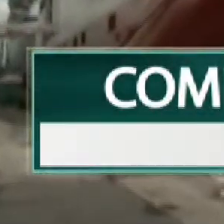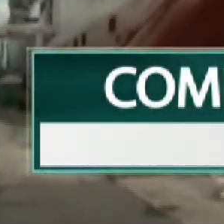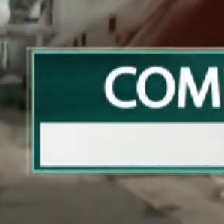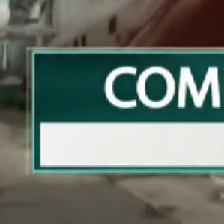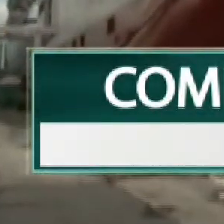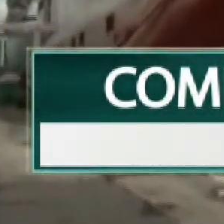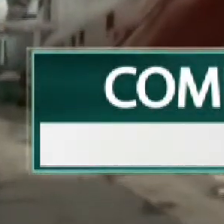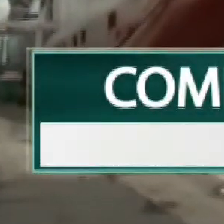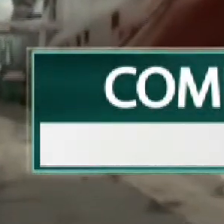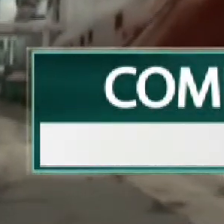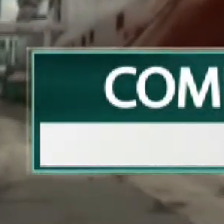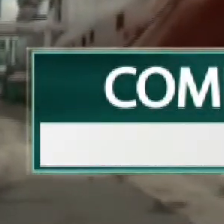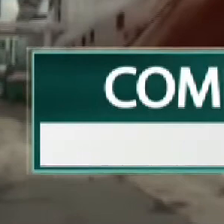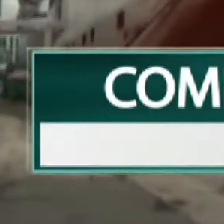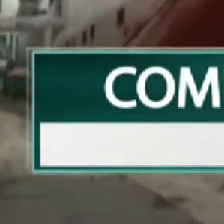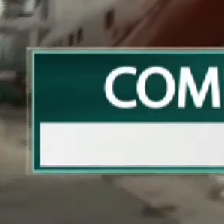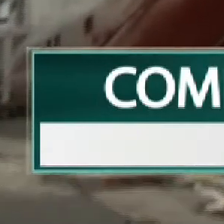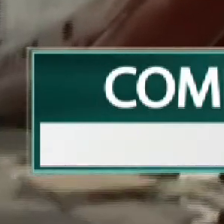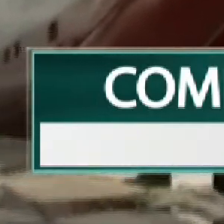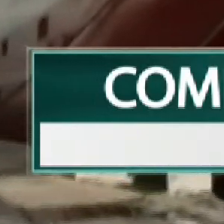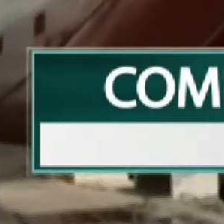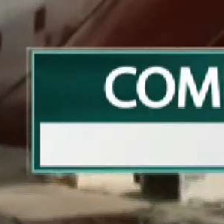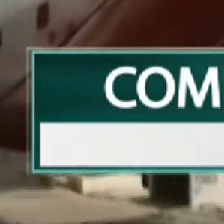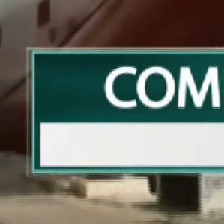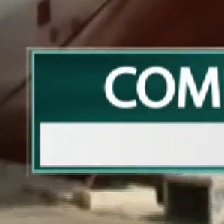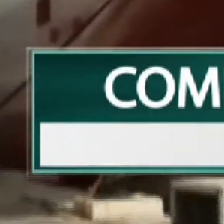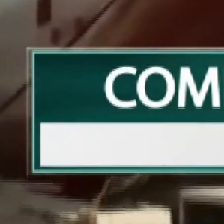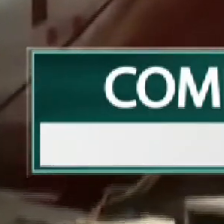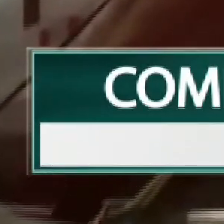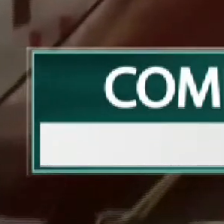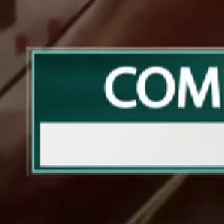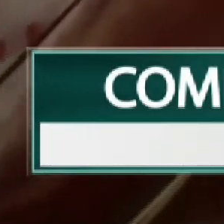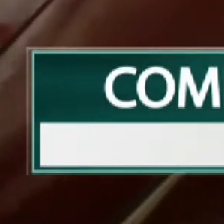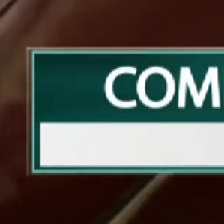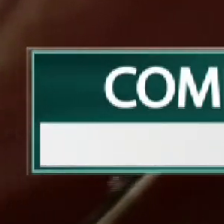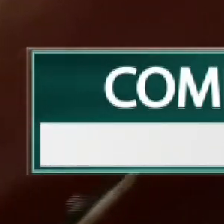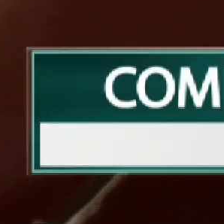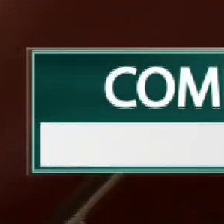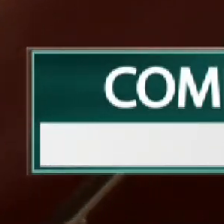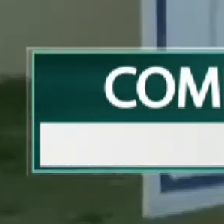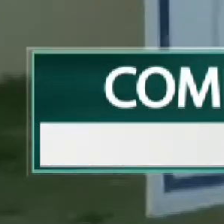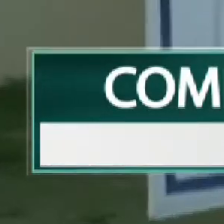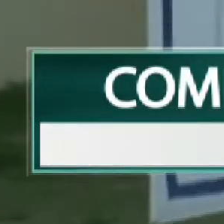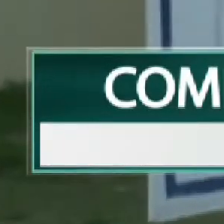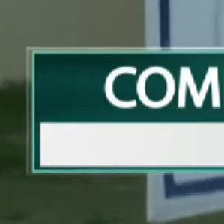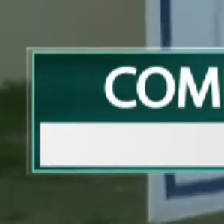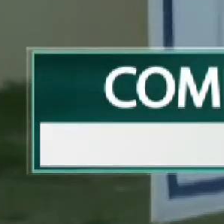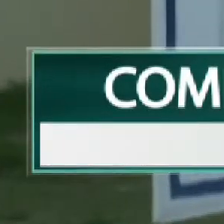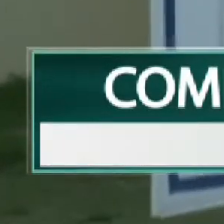And Genting gets ready to set sail. You're watching The Bahamas Tonight.